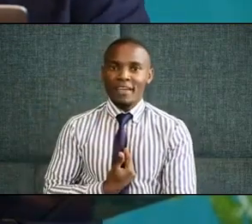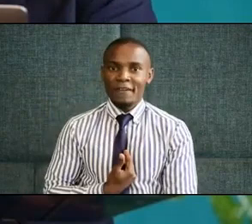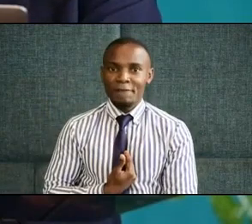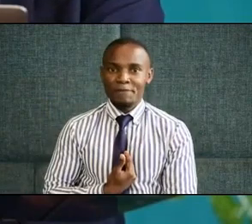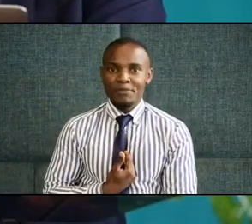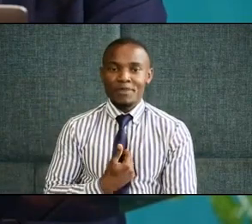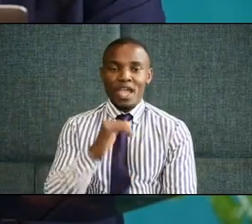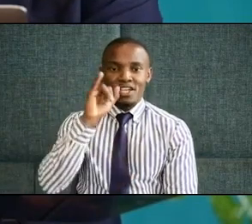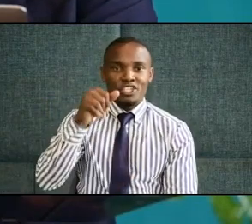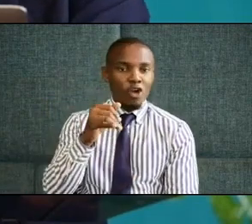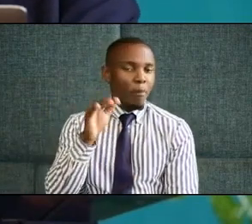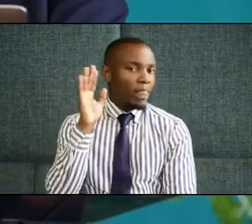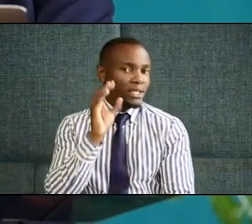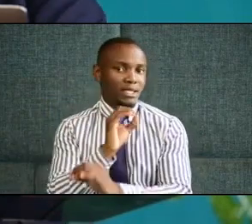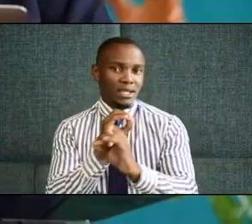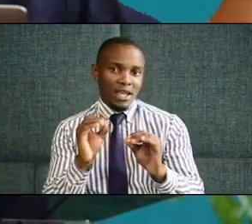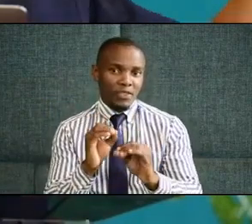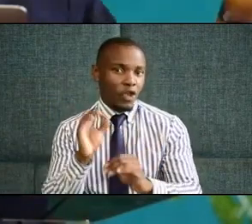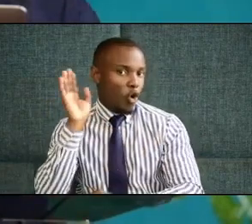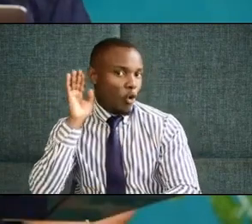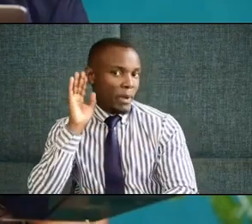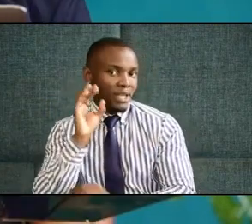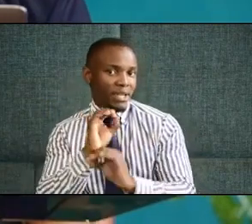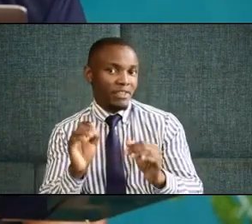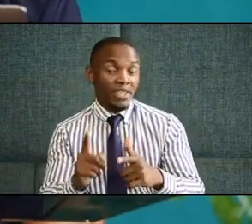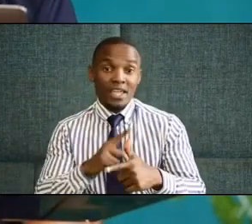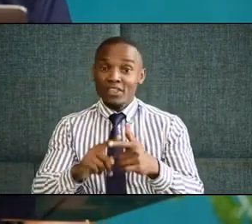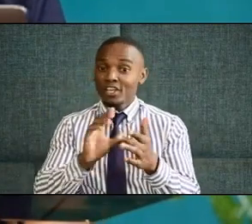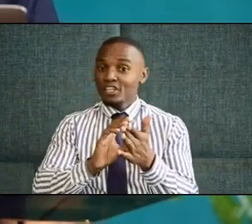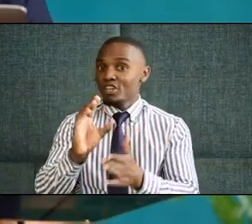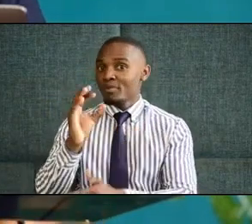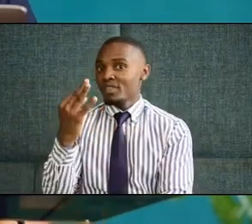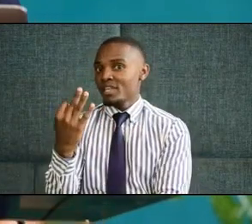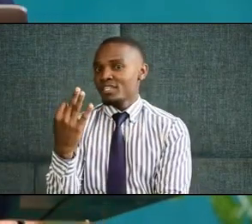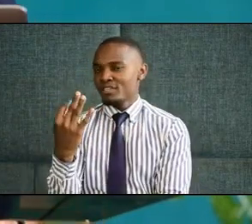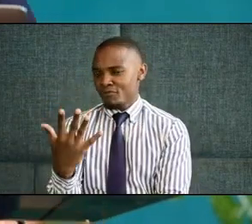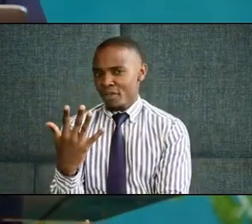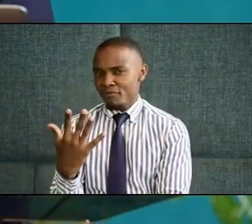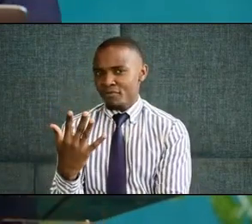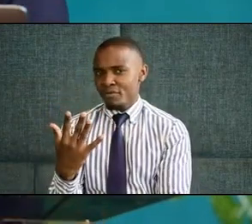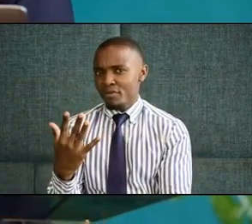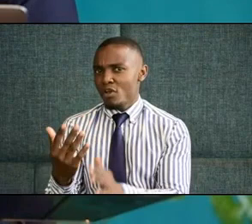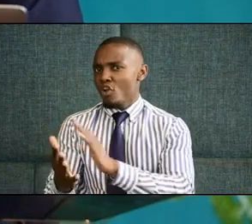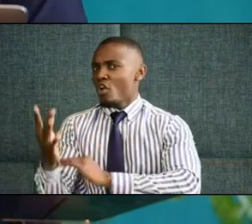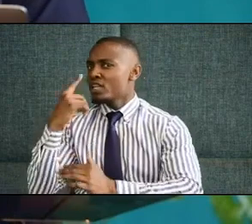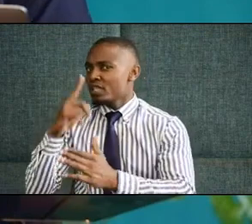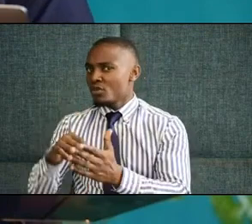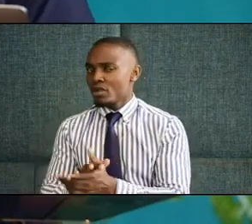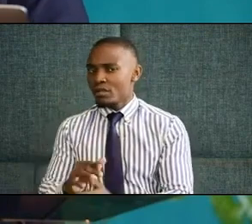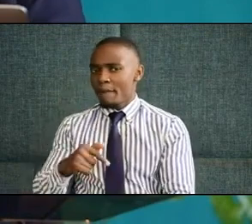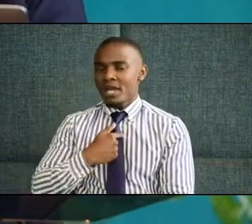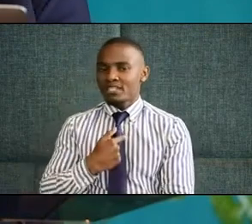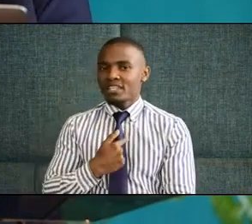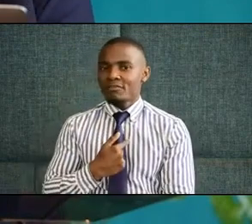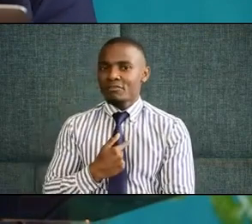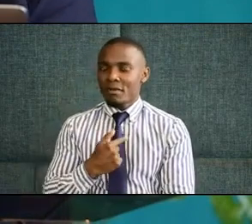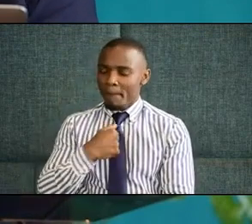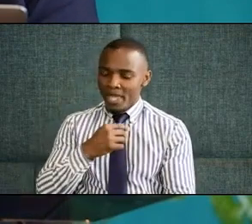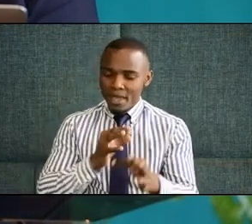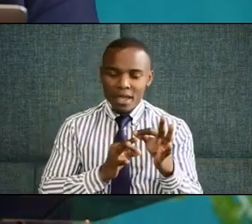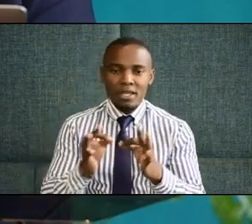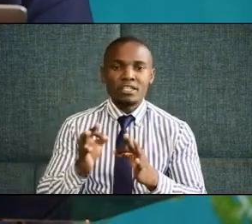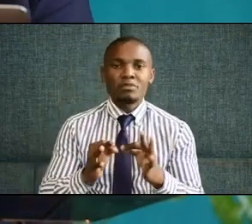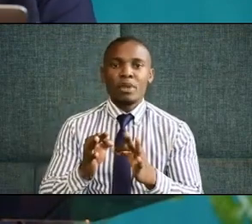He would not listen. Then in chapter 35, God says, let me take time and explain to